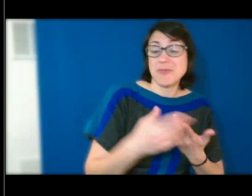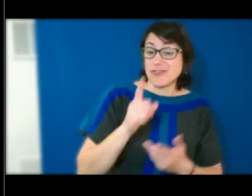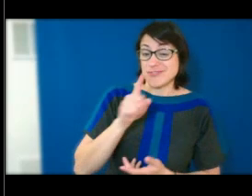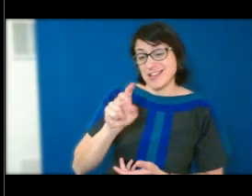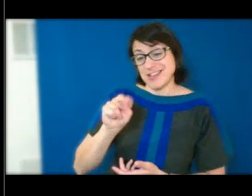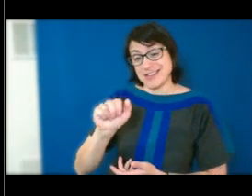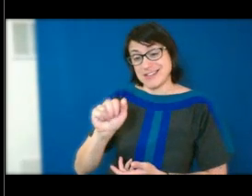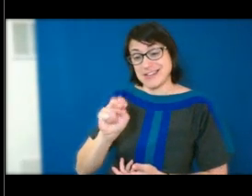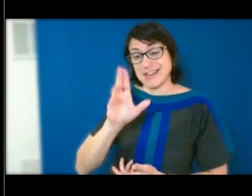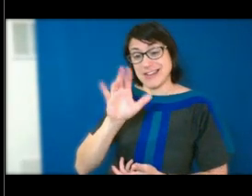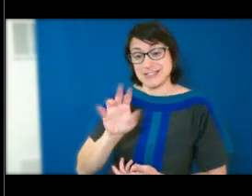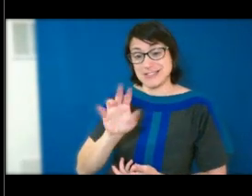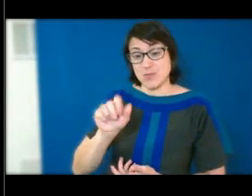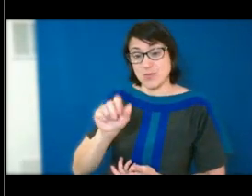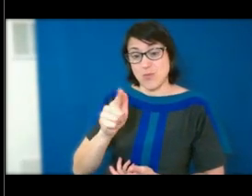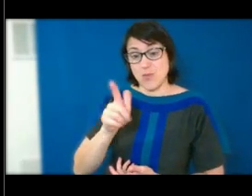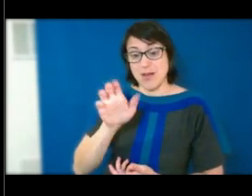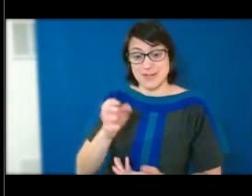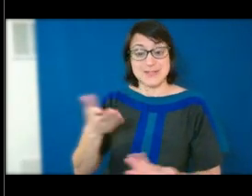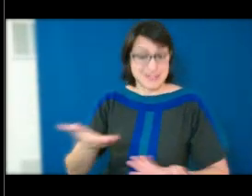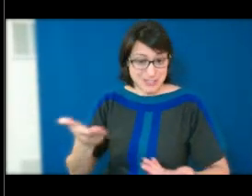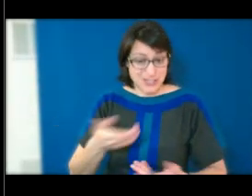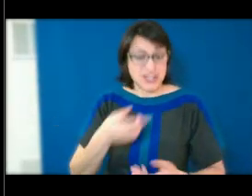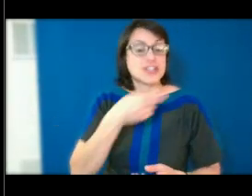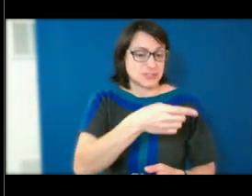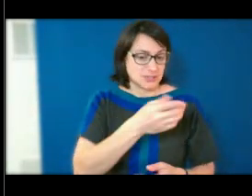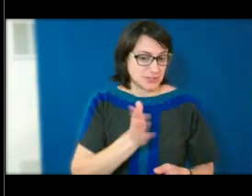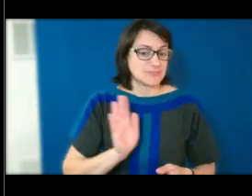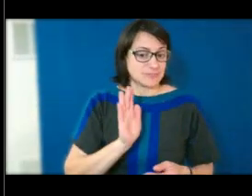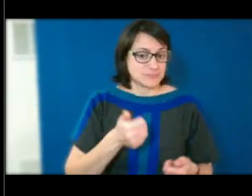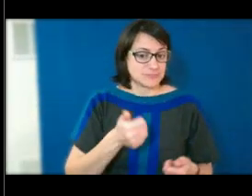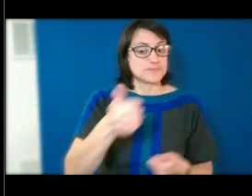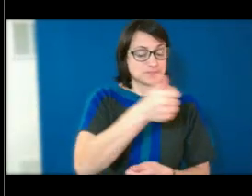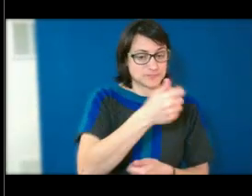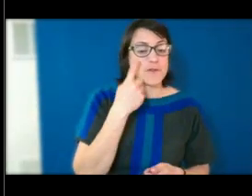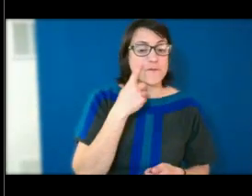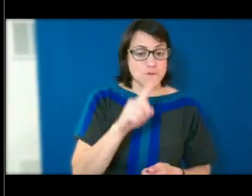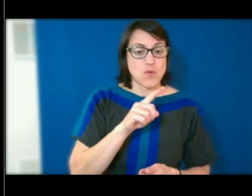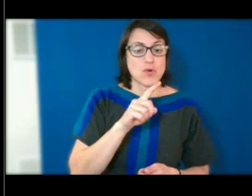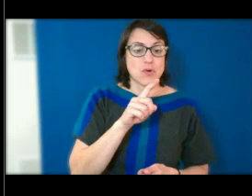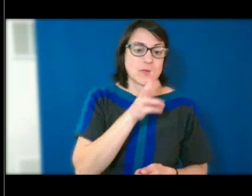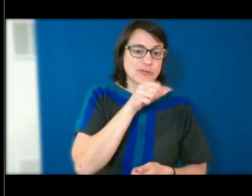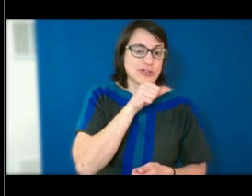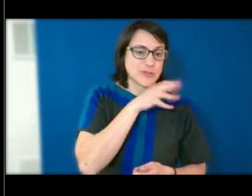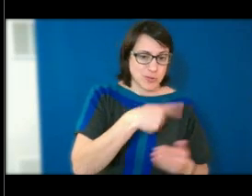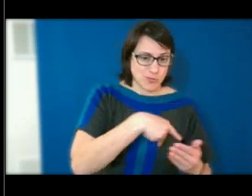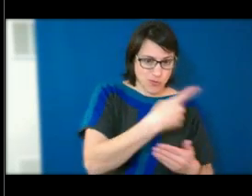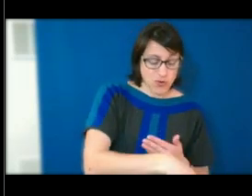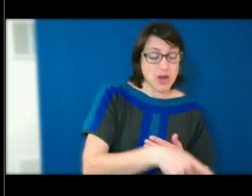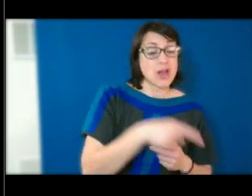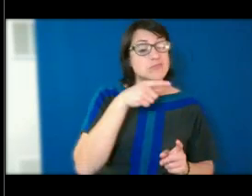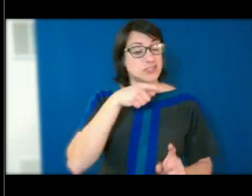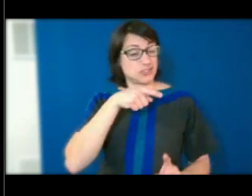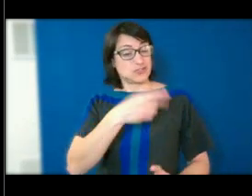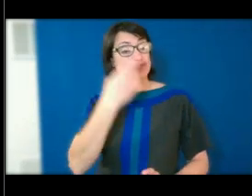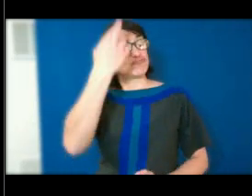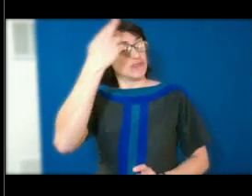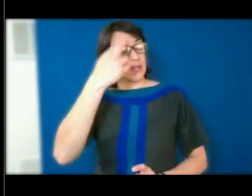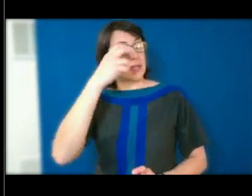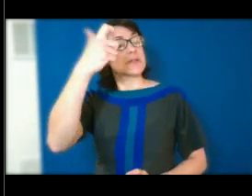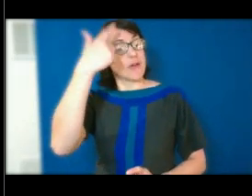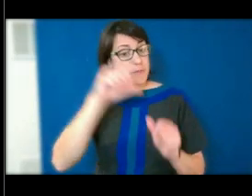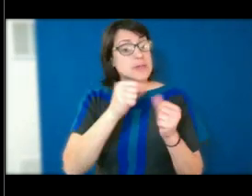Debris Program, and realized that government agencies have significant role to